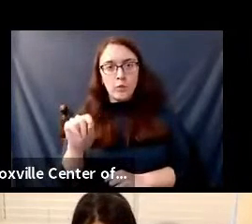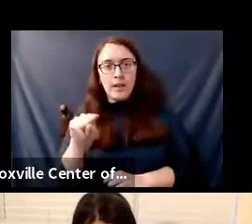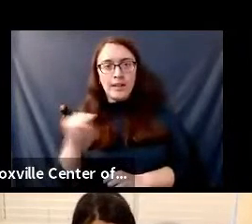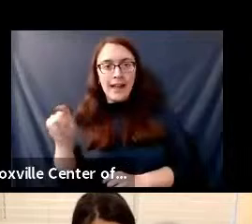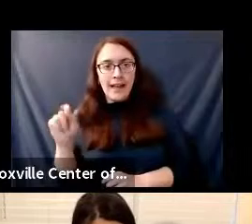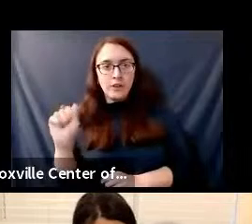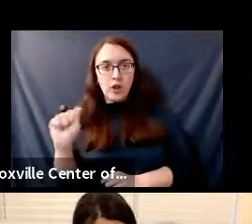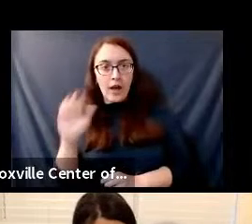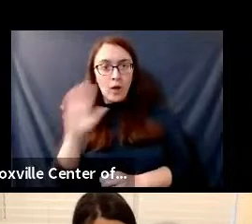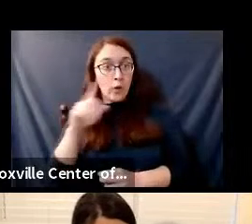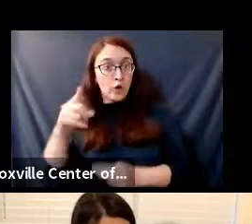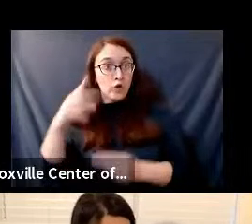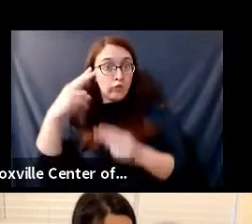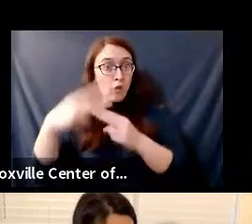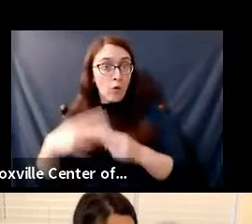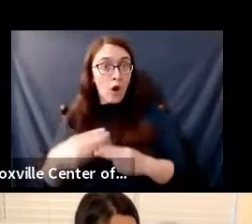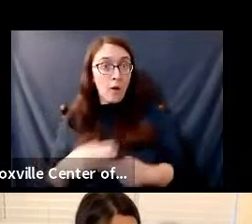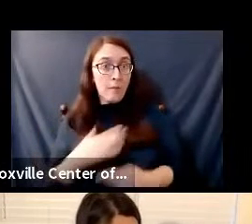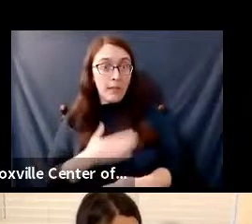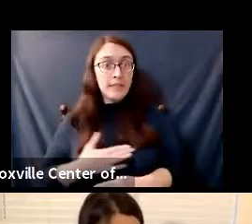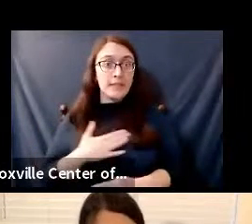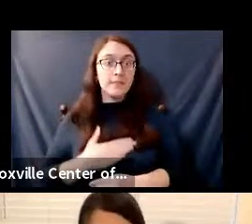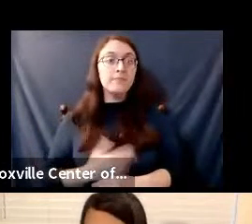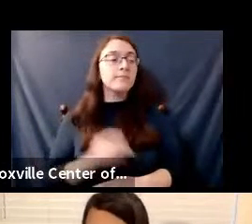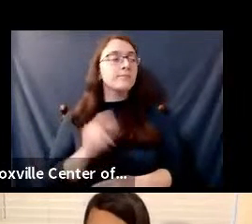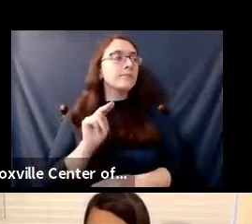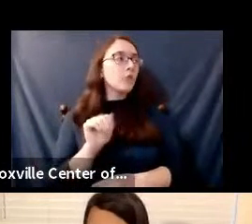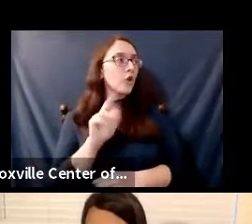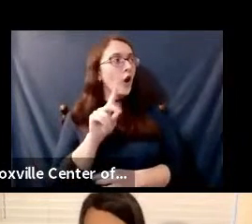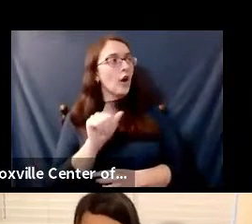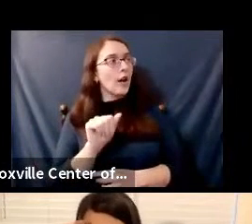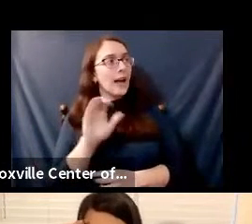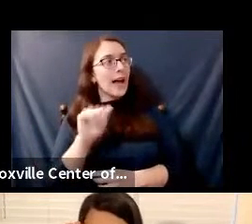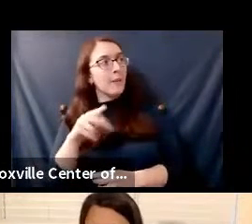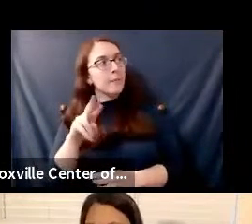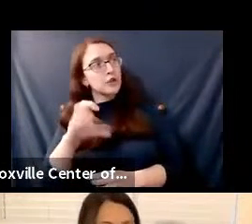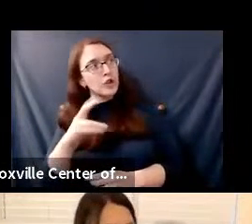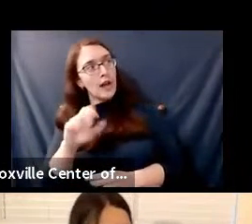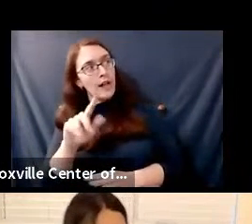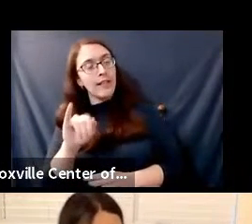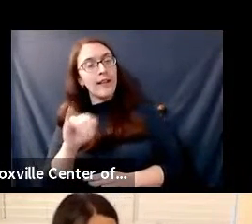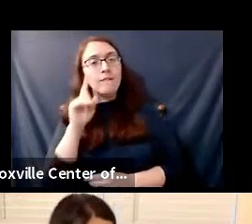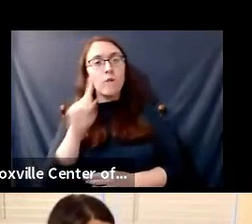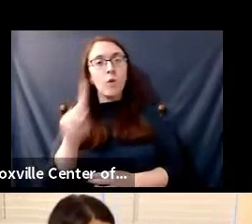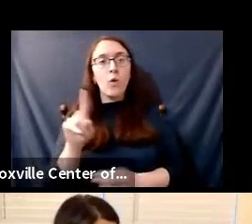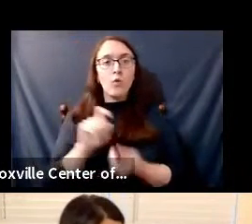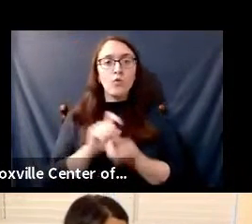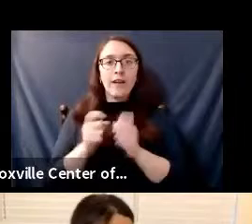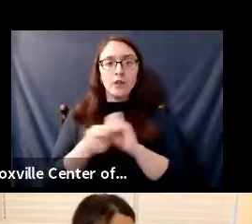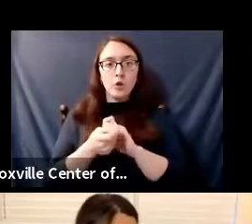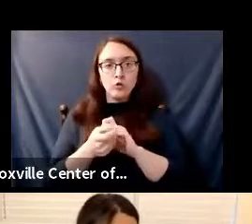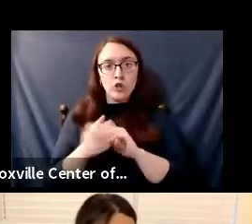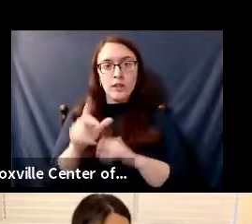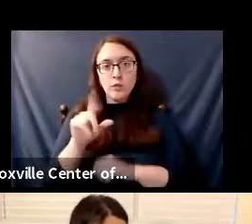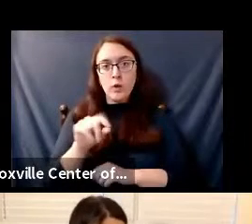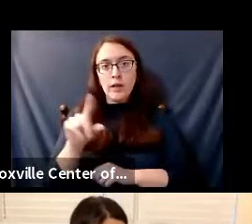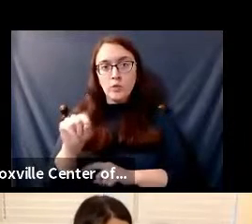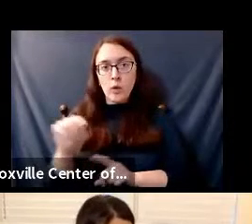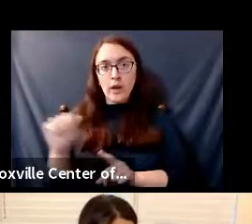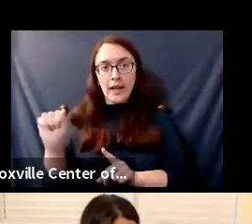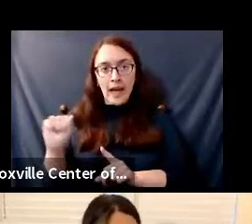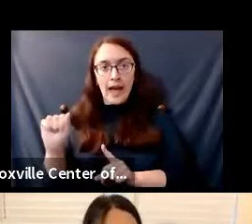call, please. Yes, this is Narda Capicelli. This is for Resolution 2020-A